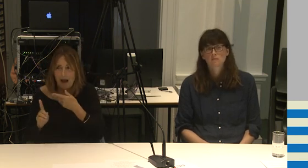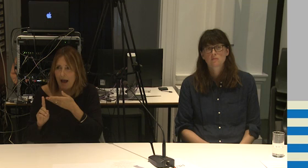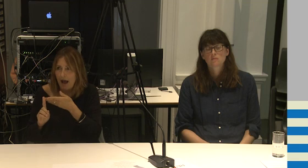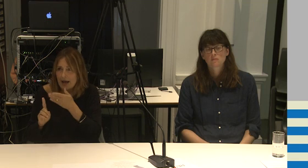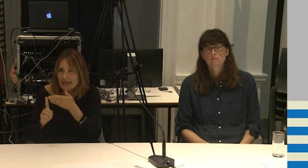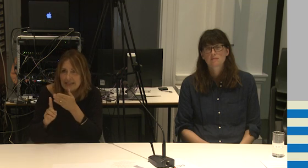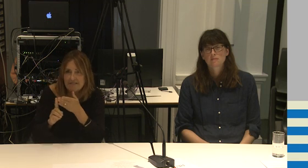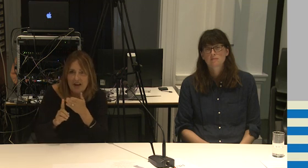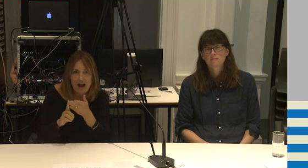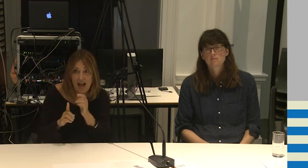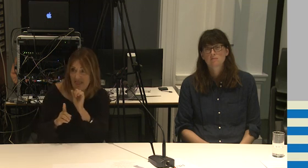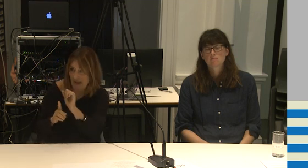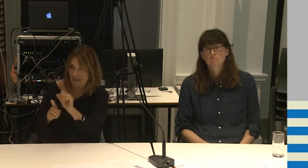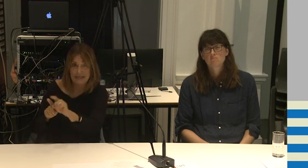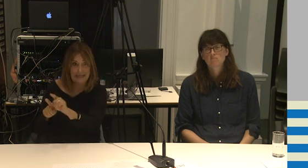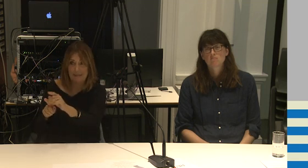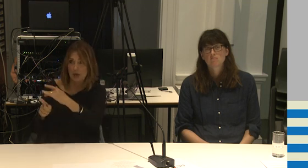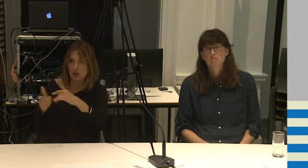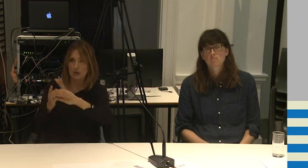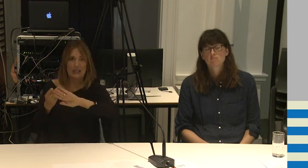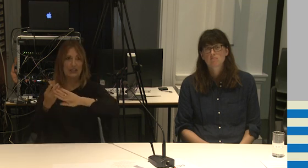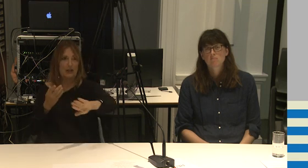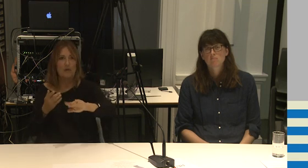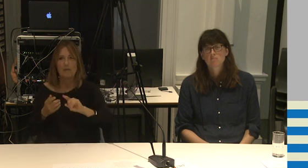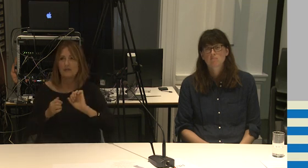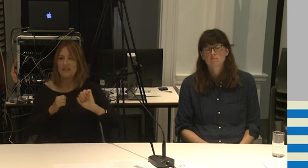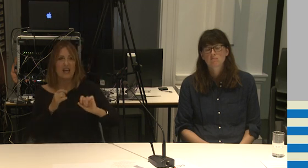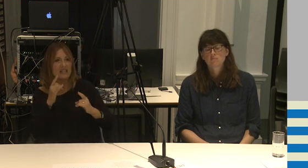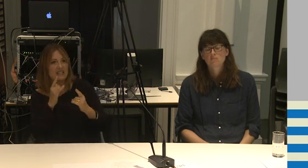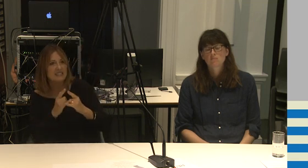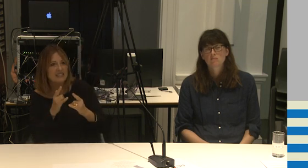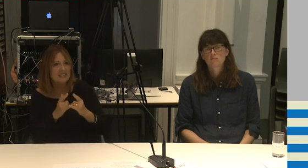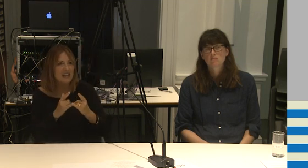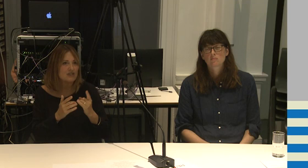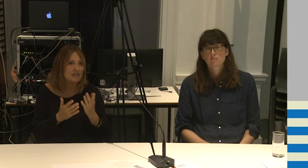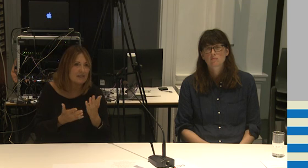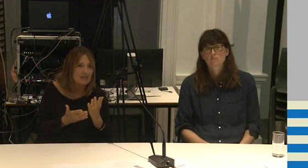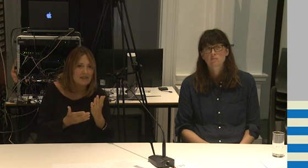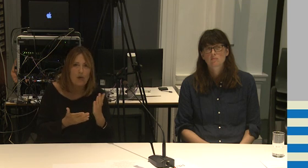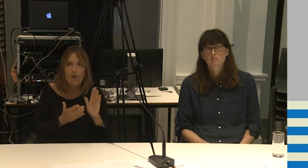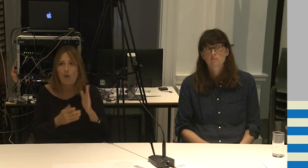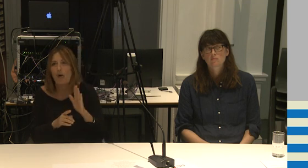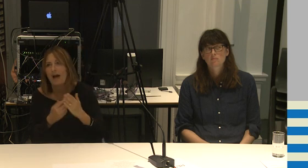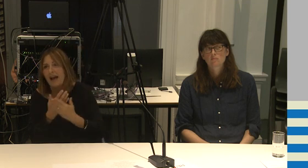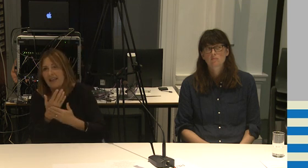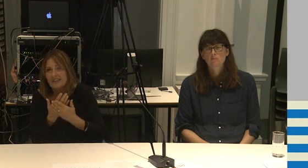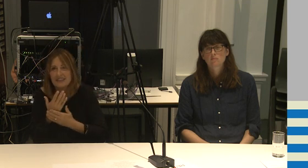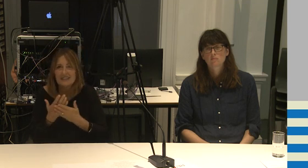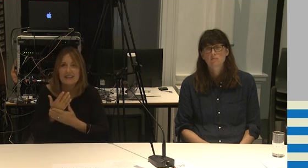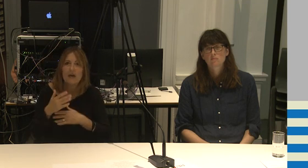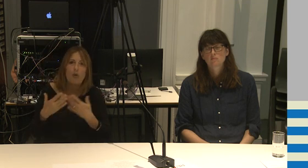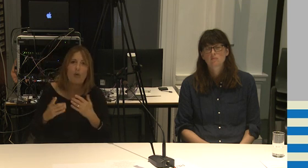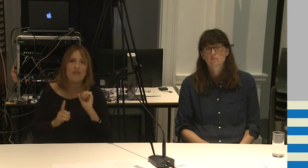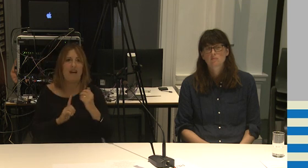were socially excluded on the grounds of sexuality, ethnicity, or any other form